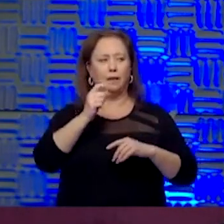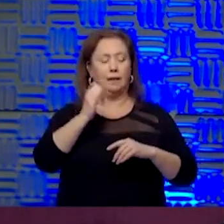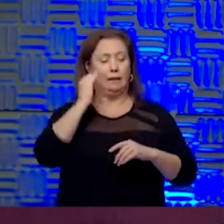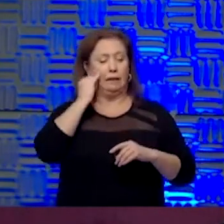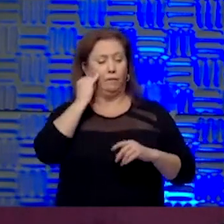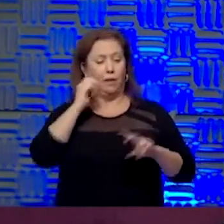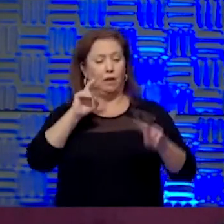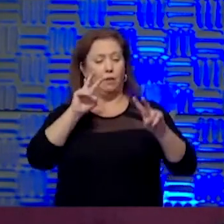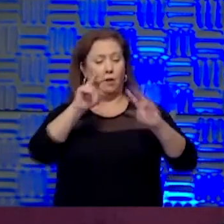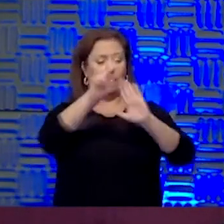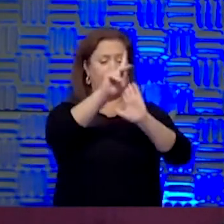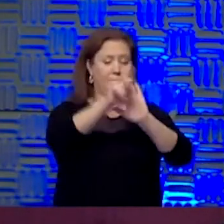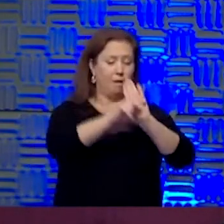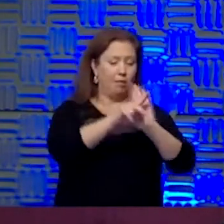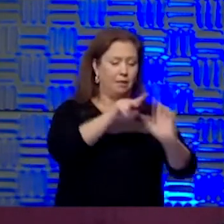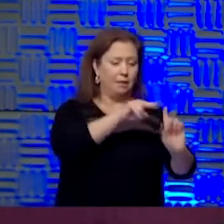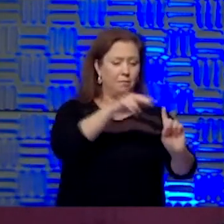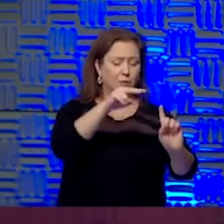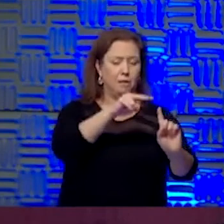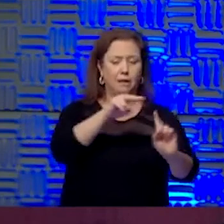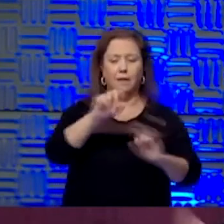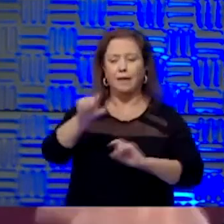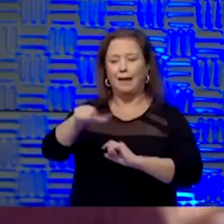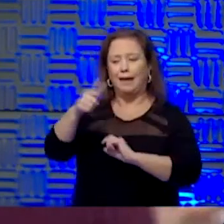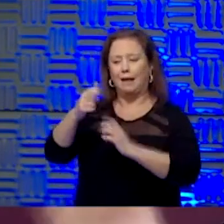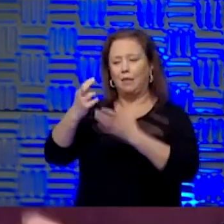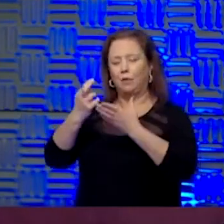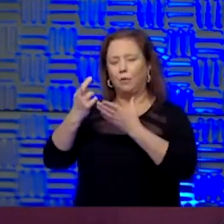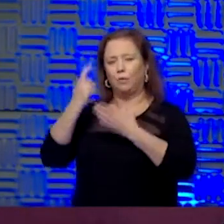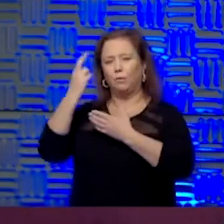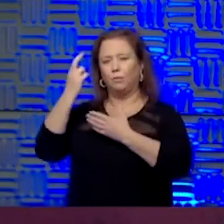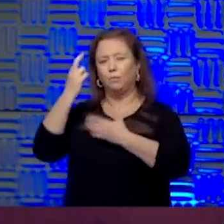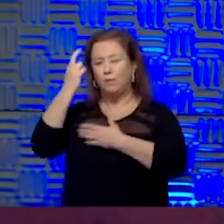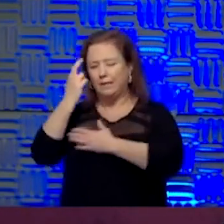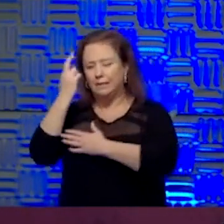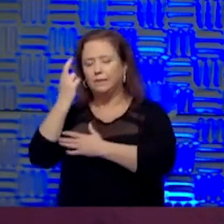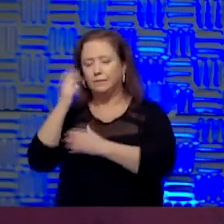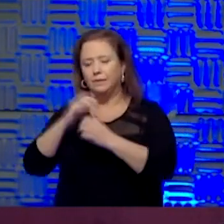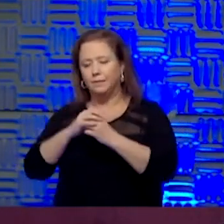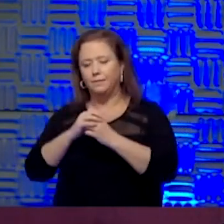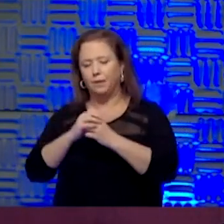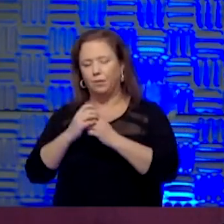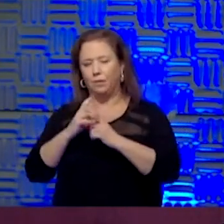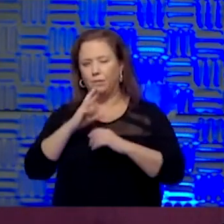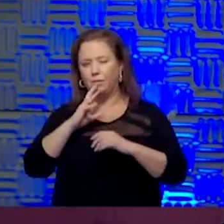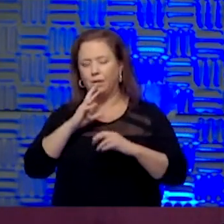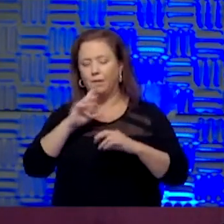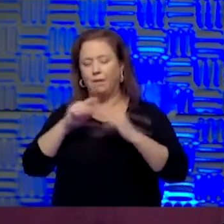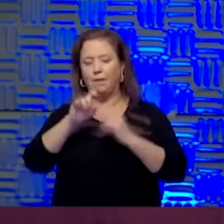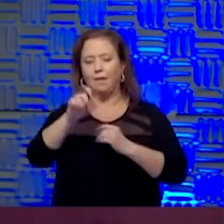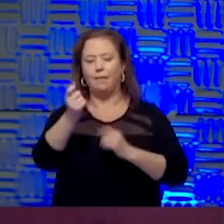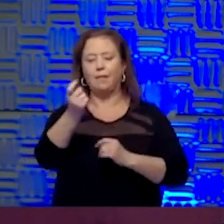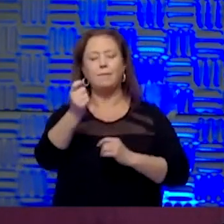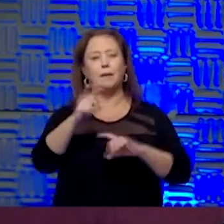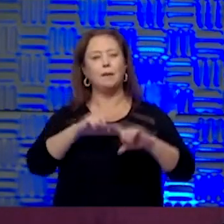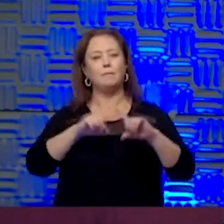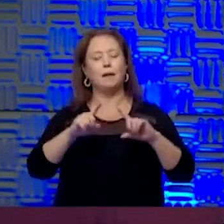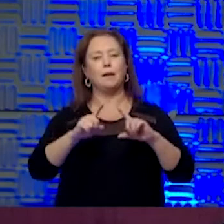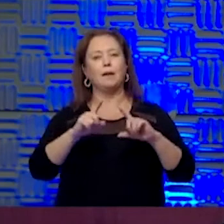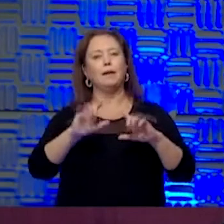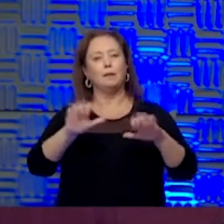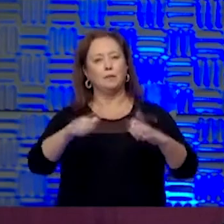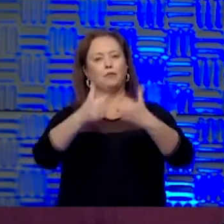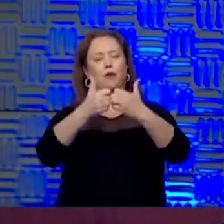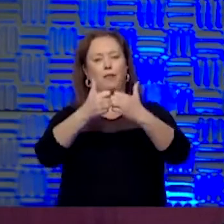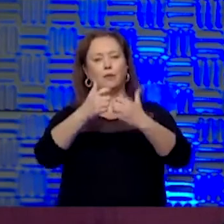look at it more from a policy perspective and some of the underlying reasons, we were just simply kind of reporting on the event. But I think that you've just challenged